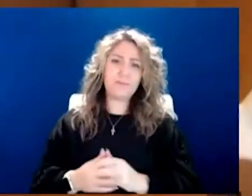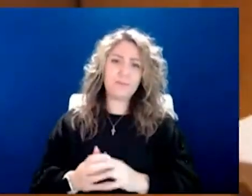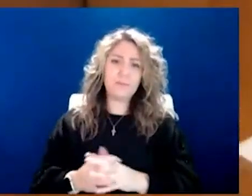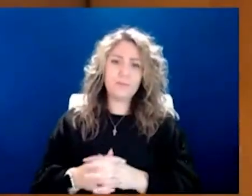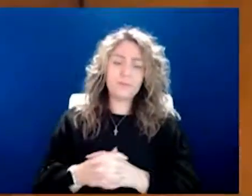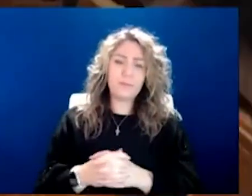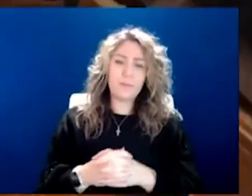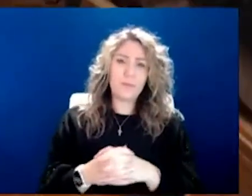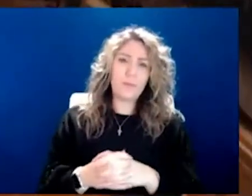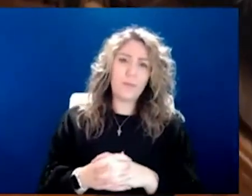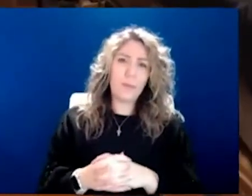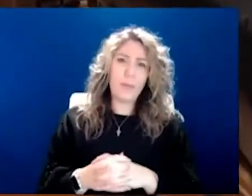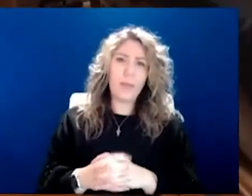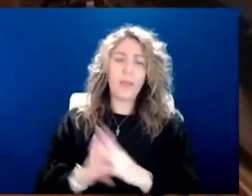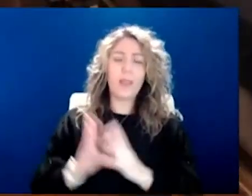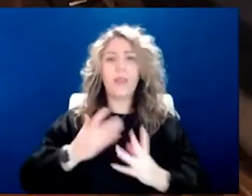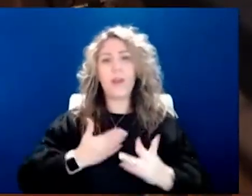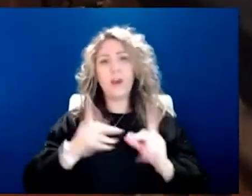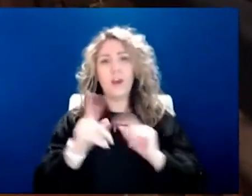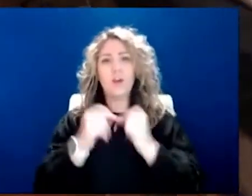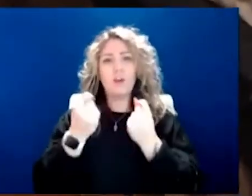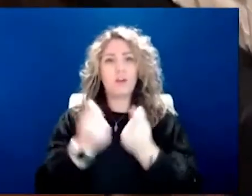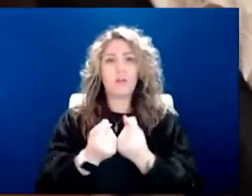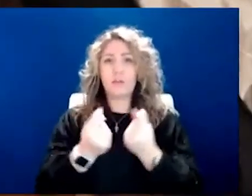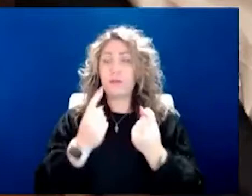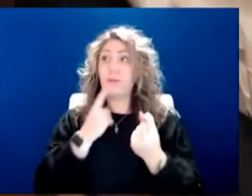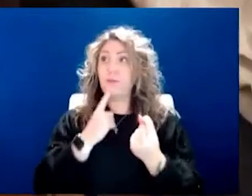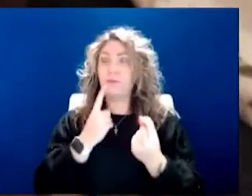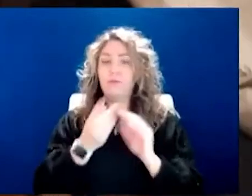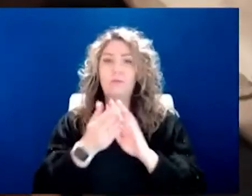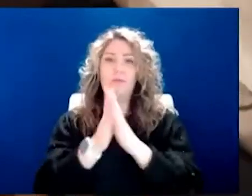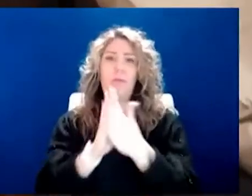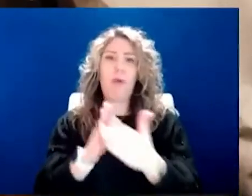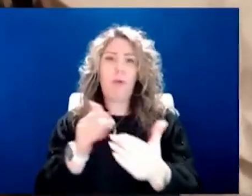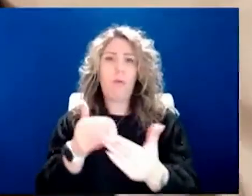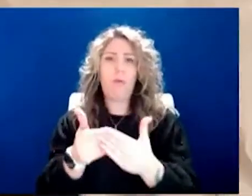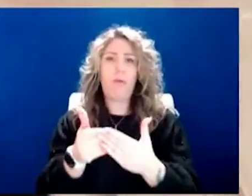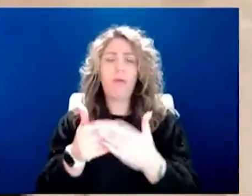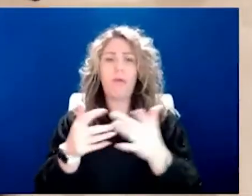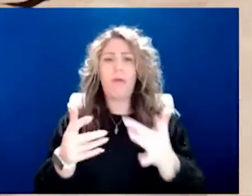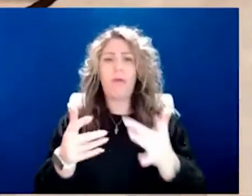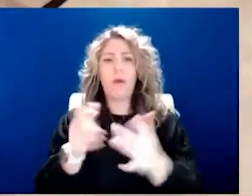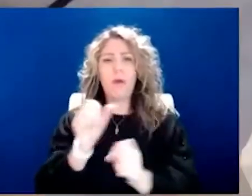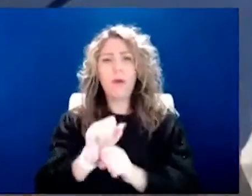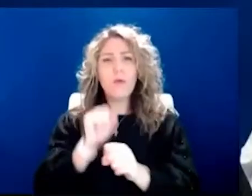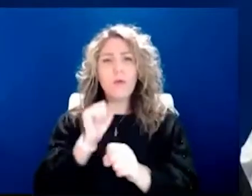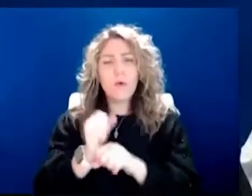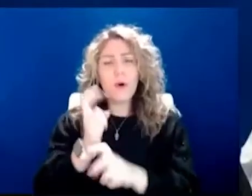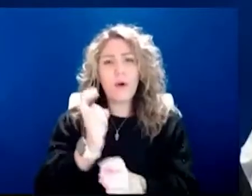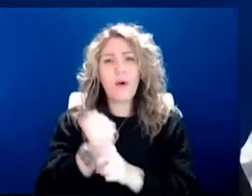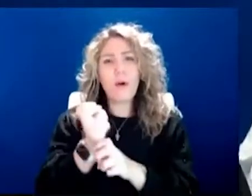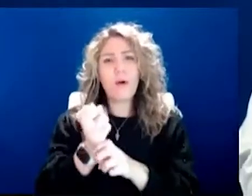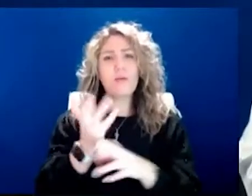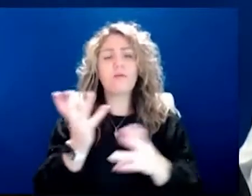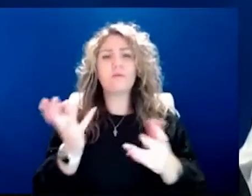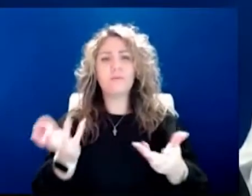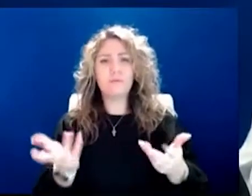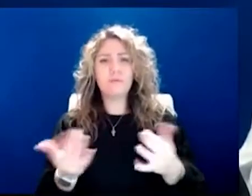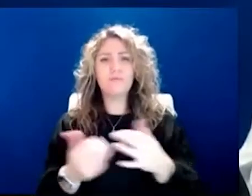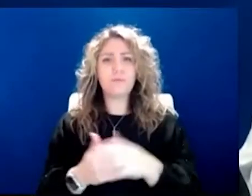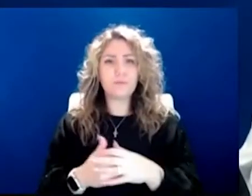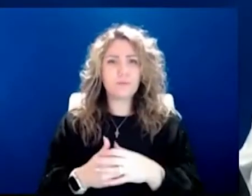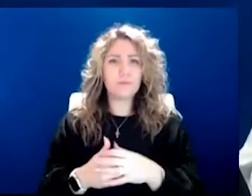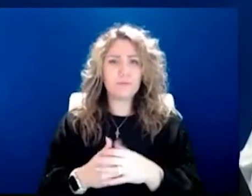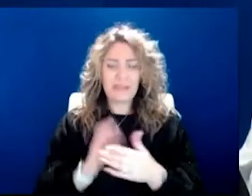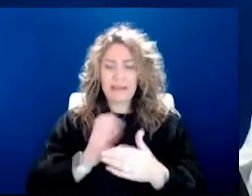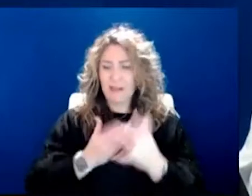Our team, we've come so much closer together. We work harder. We just try and build our relationships